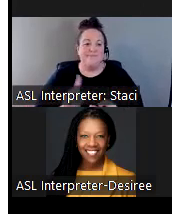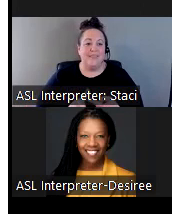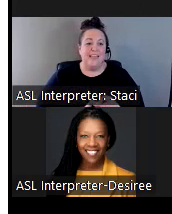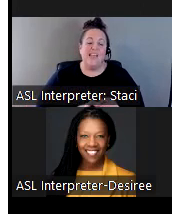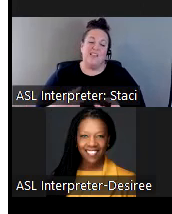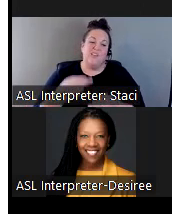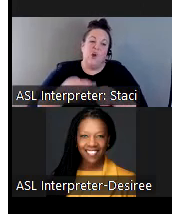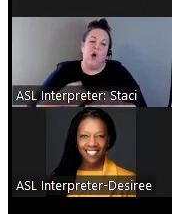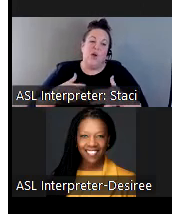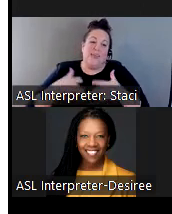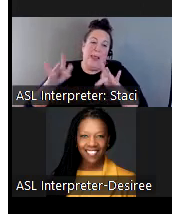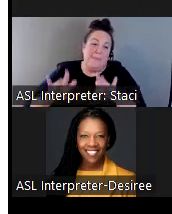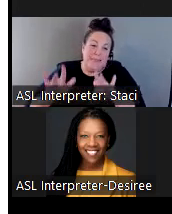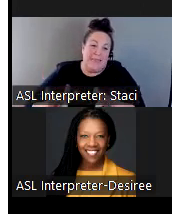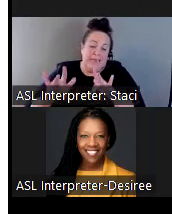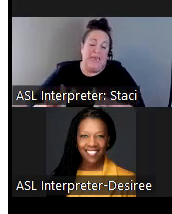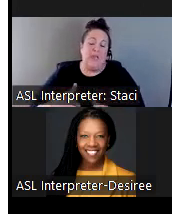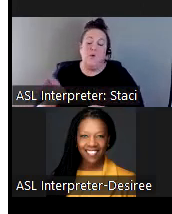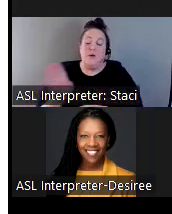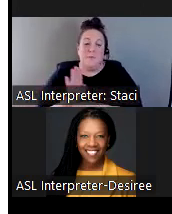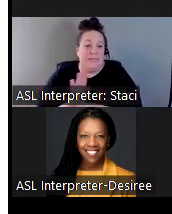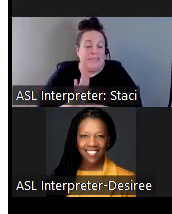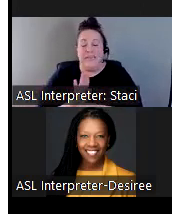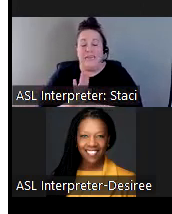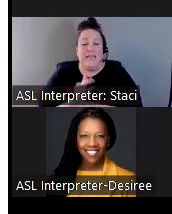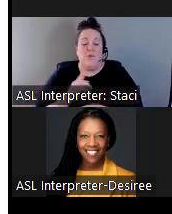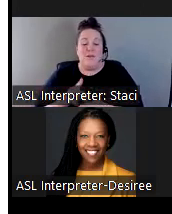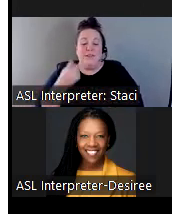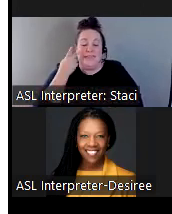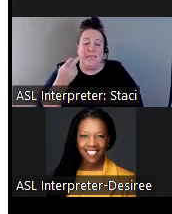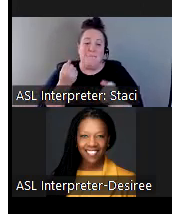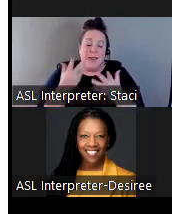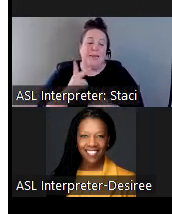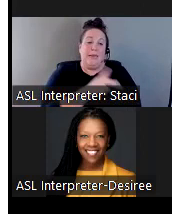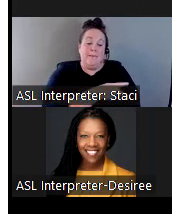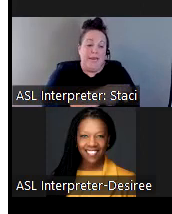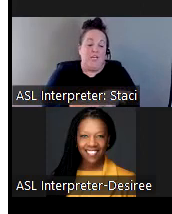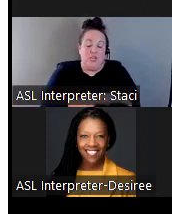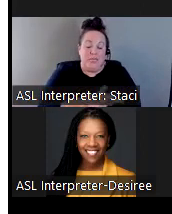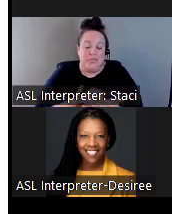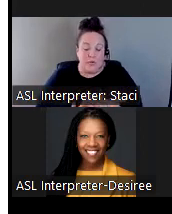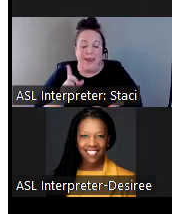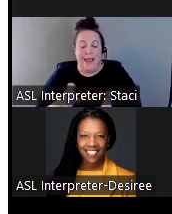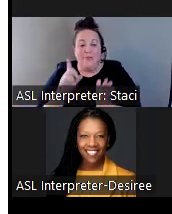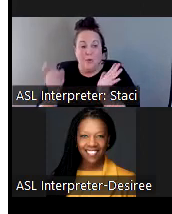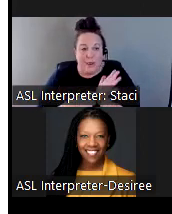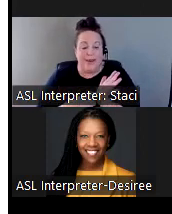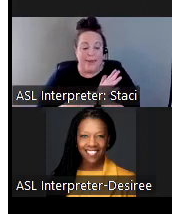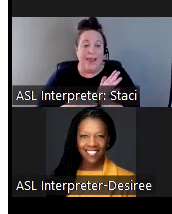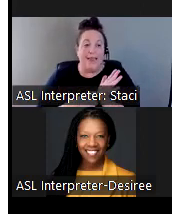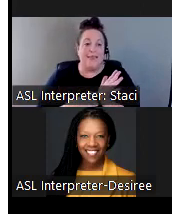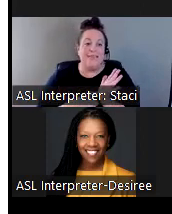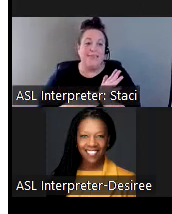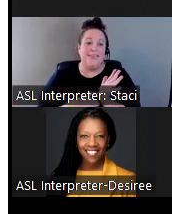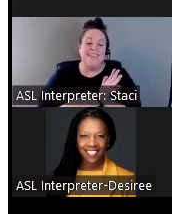And we get busy in our worlds and we're seeing patient after patient after patient, but we have to recognize this is pretty